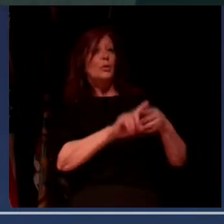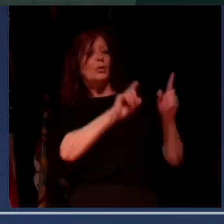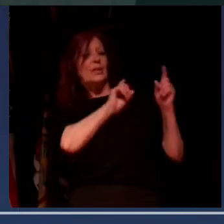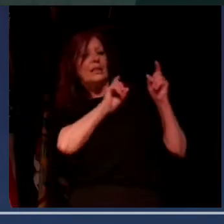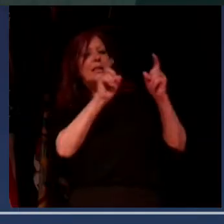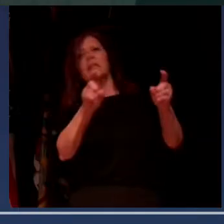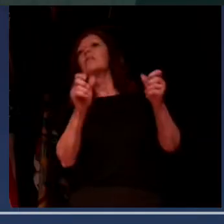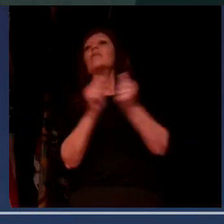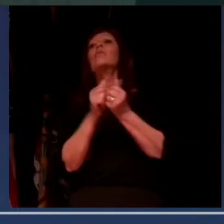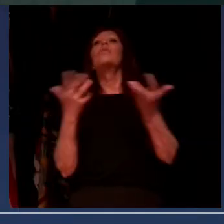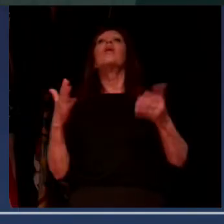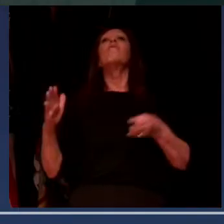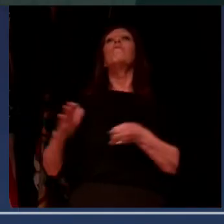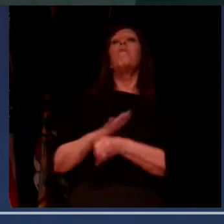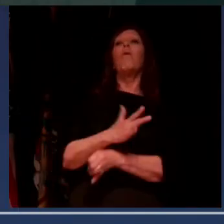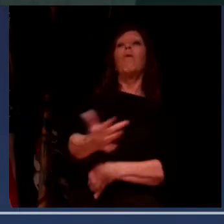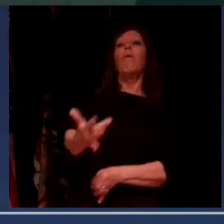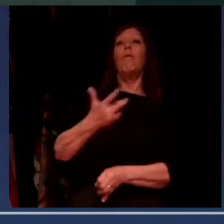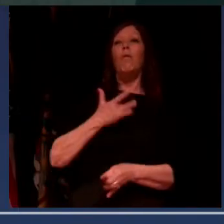our full hearts